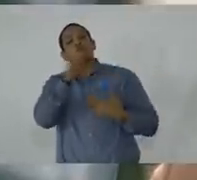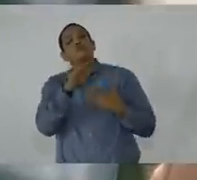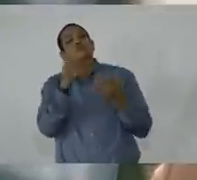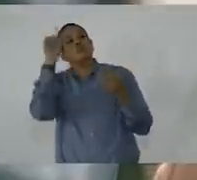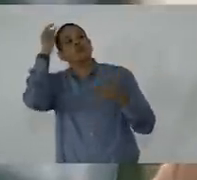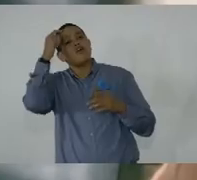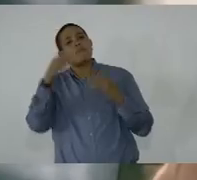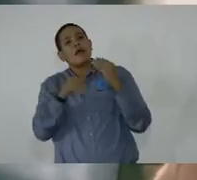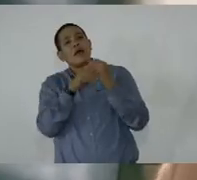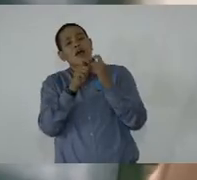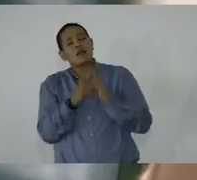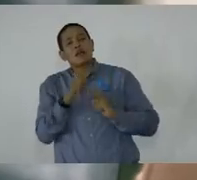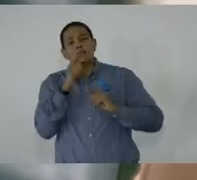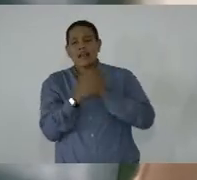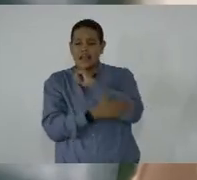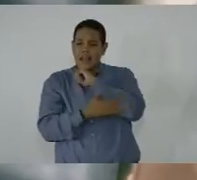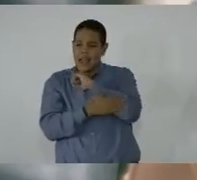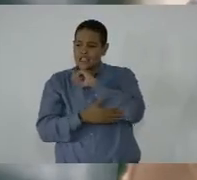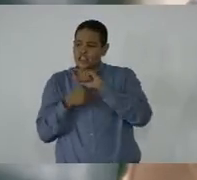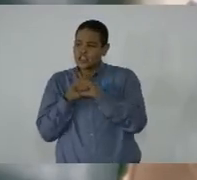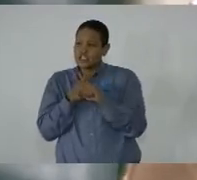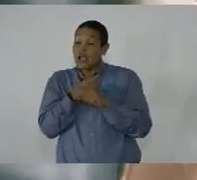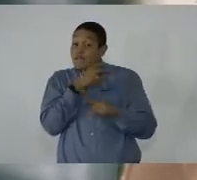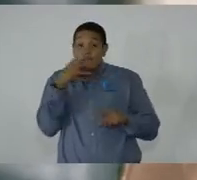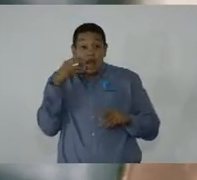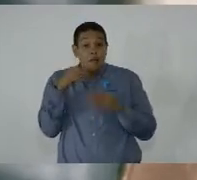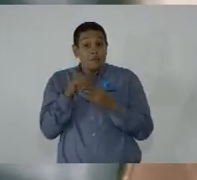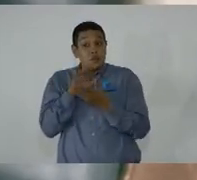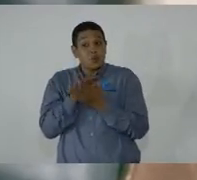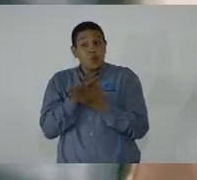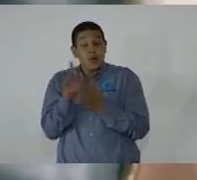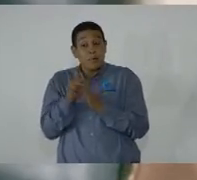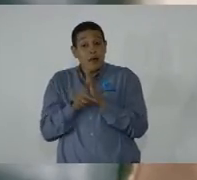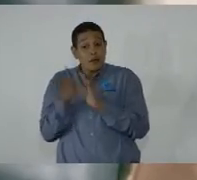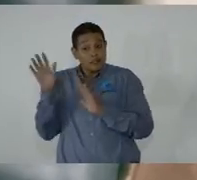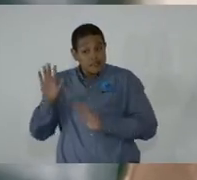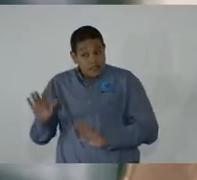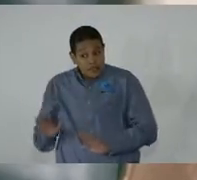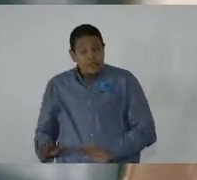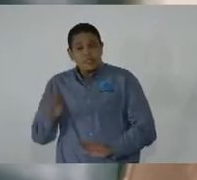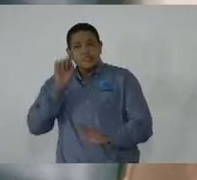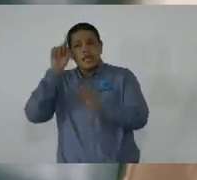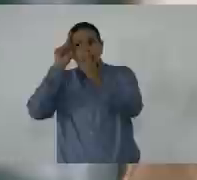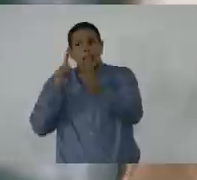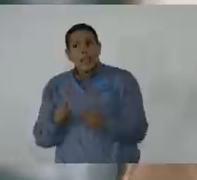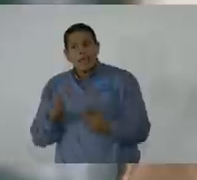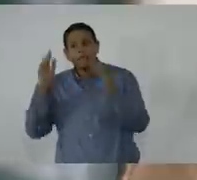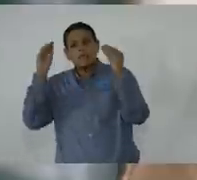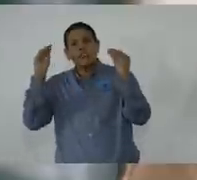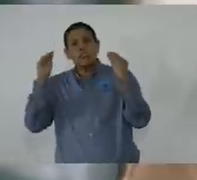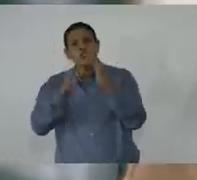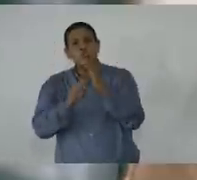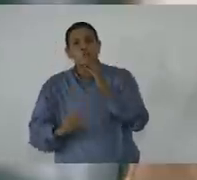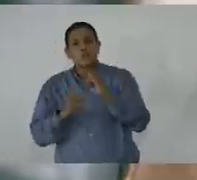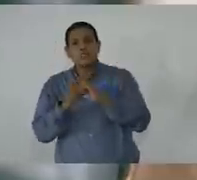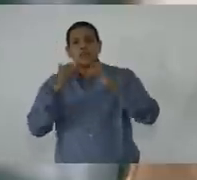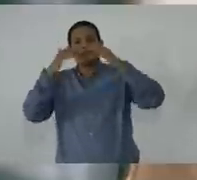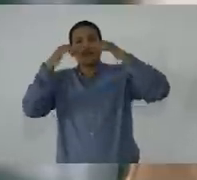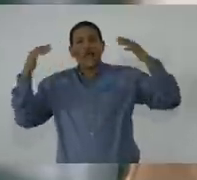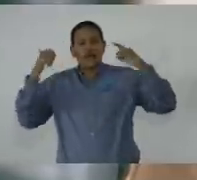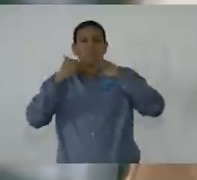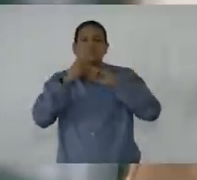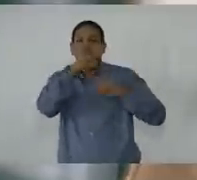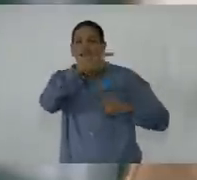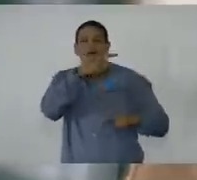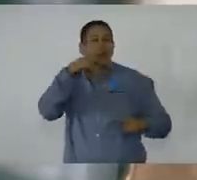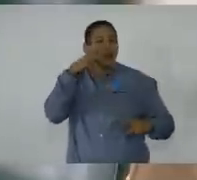adopting a national farm in school policy aimed at teaching students the dynamics of